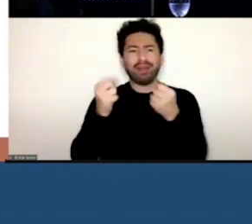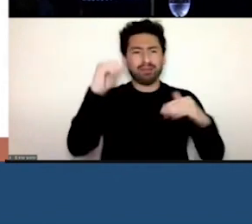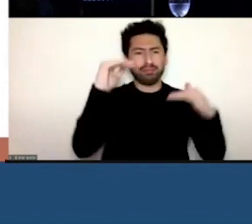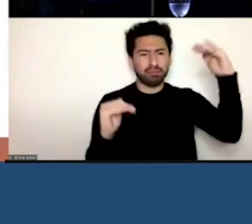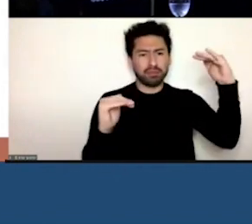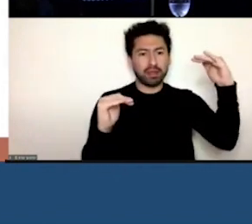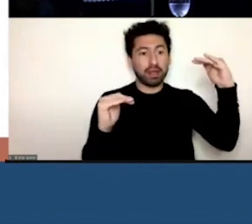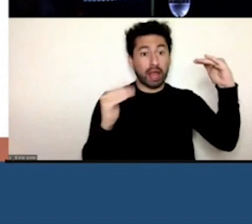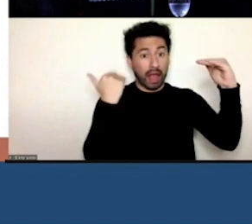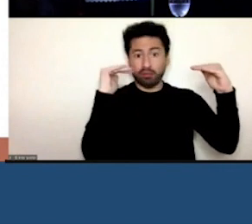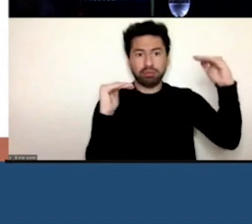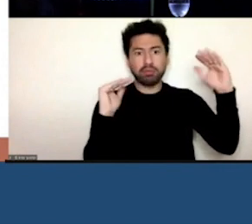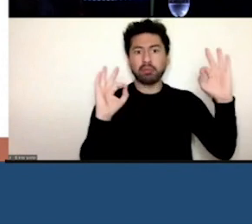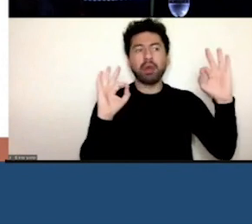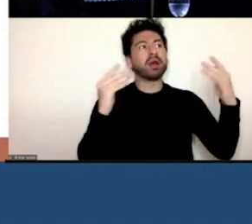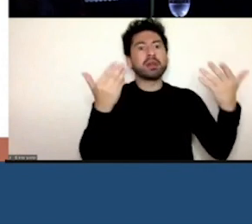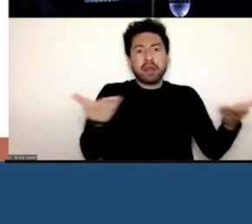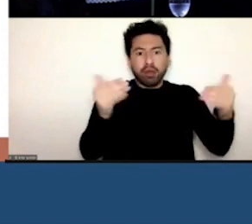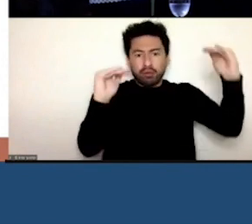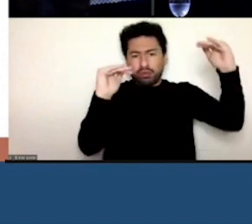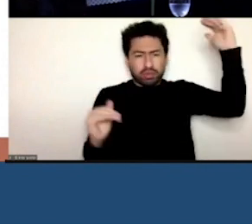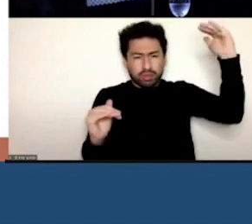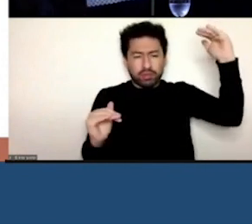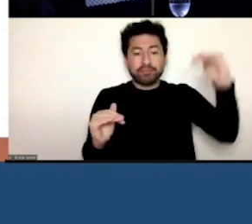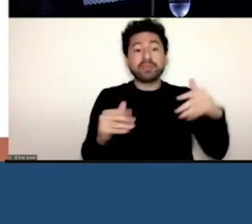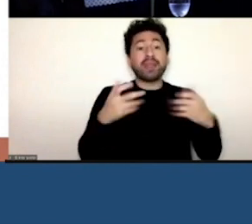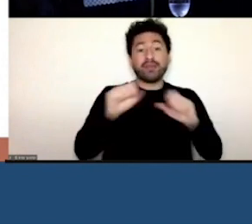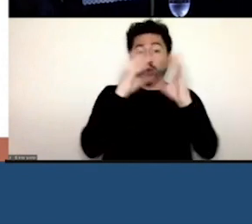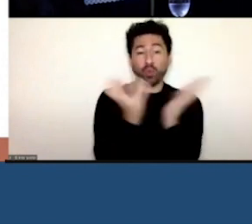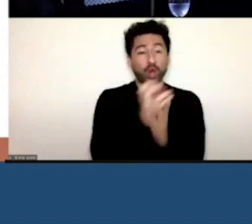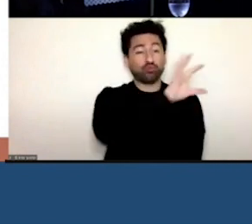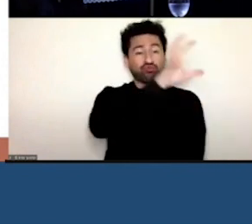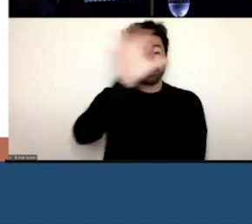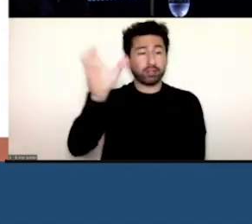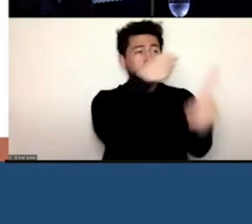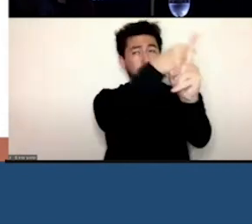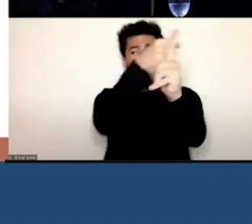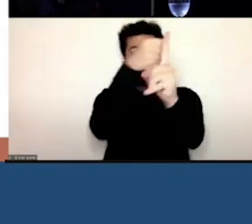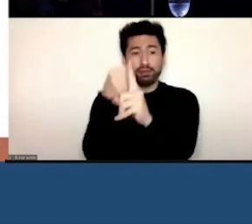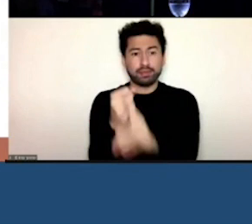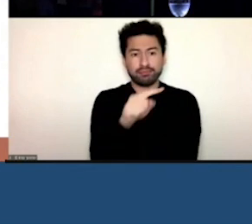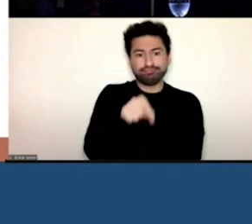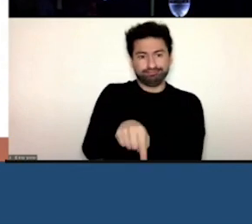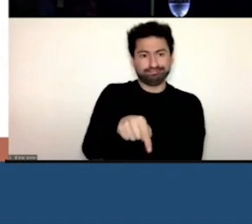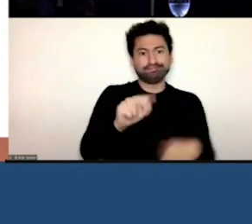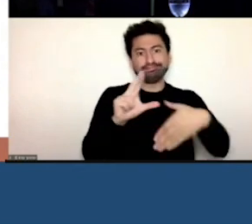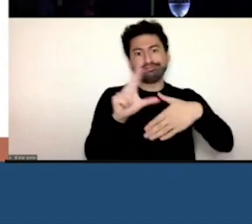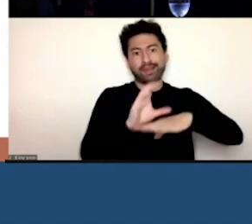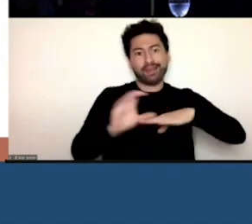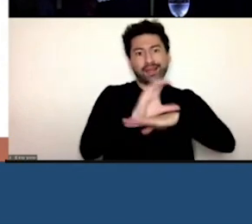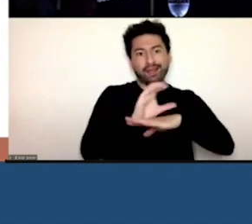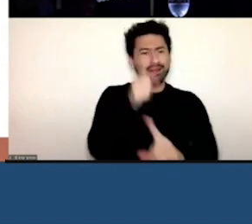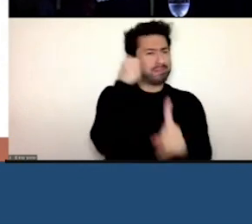global disparities between developing and developing countries. This region has been the most affected, hard hit by in all